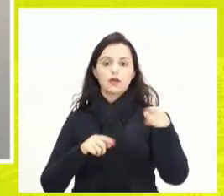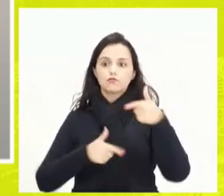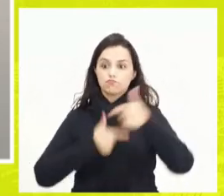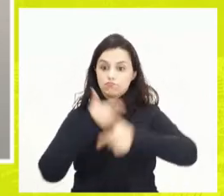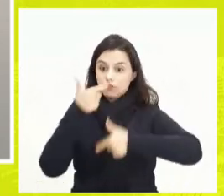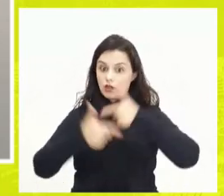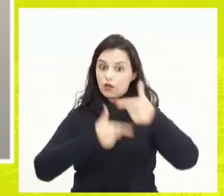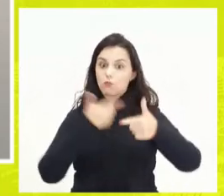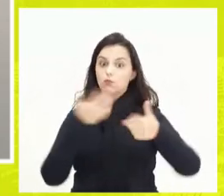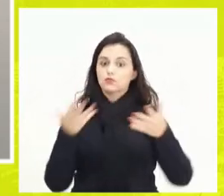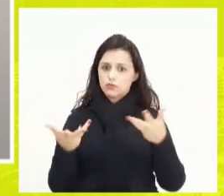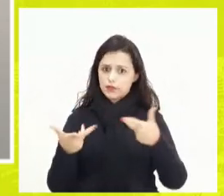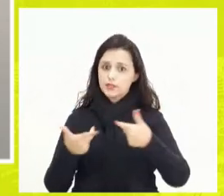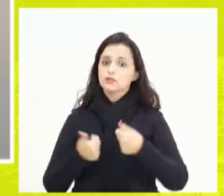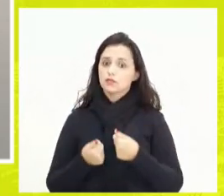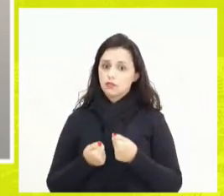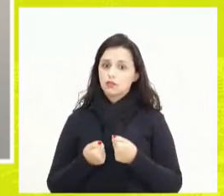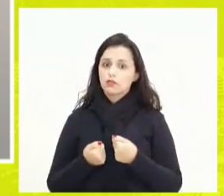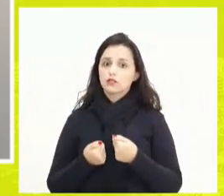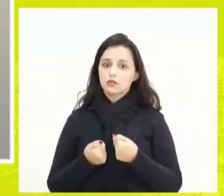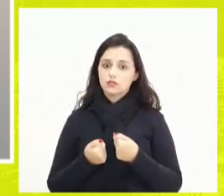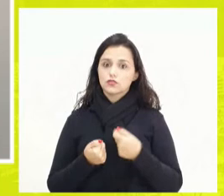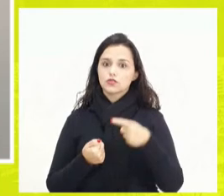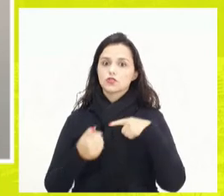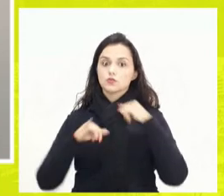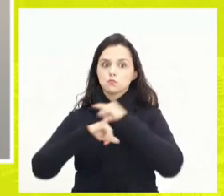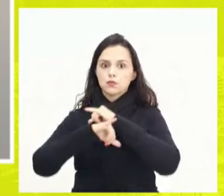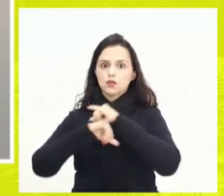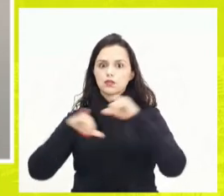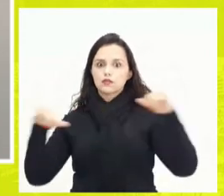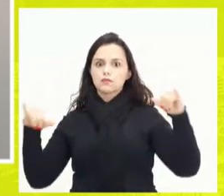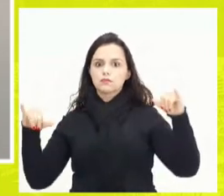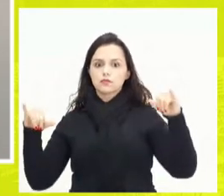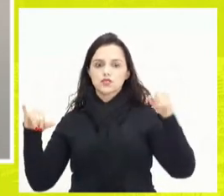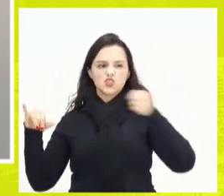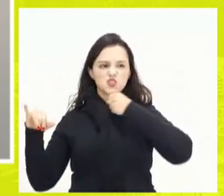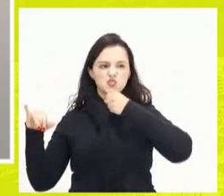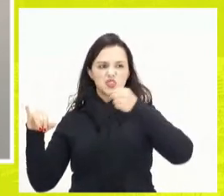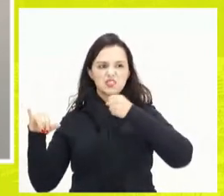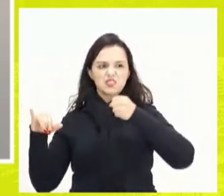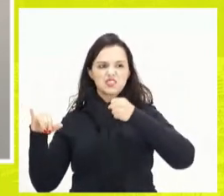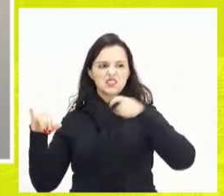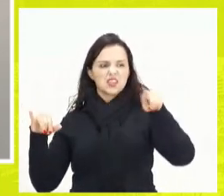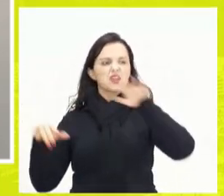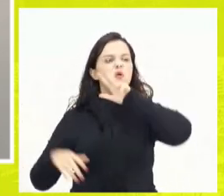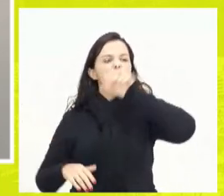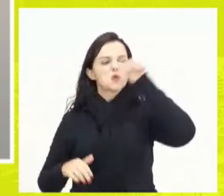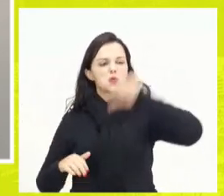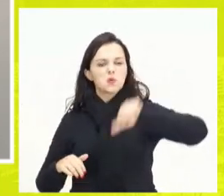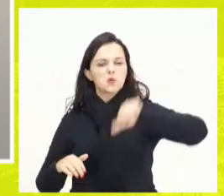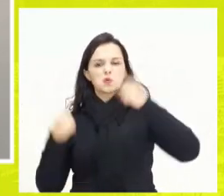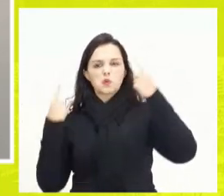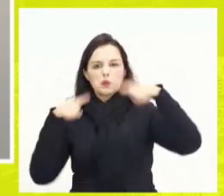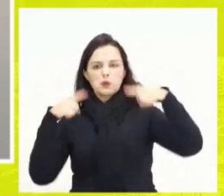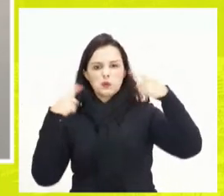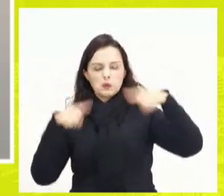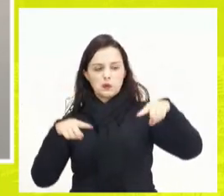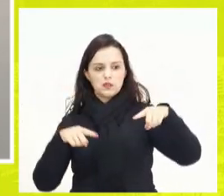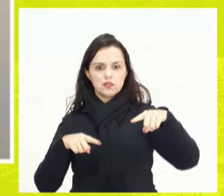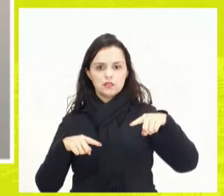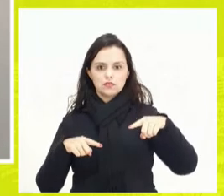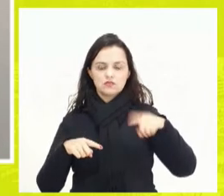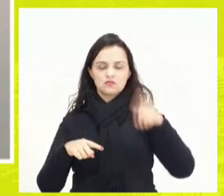doing great work and there's a campaign to deconstruct journalism